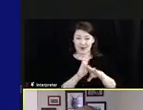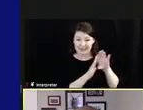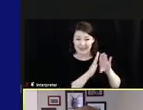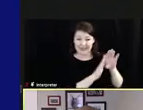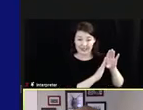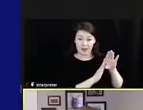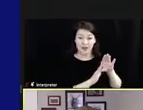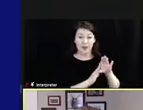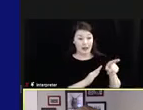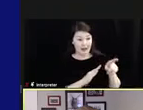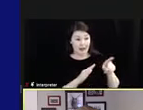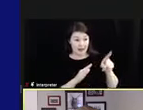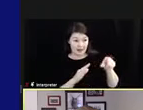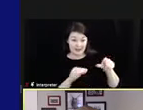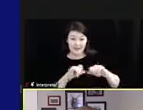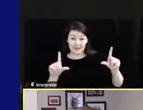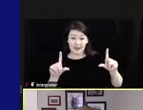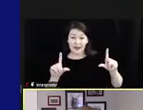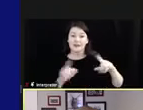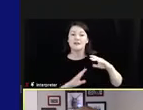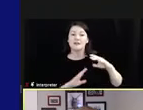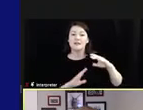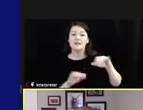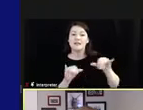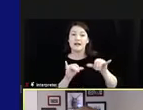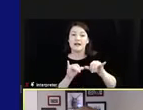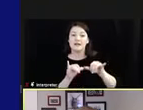counties on this slide and then the next slide.